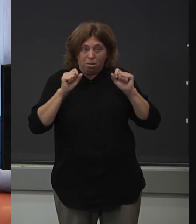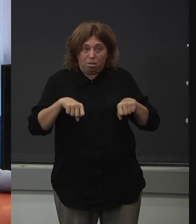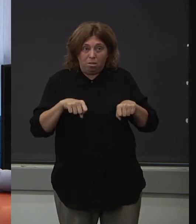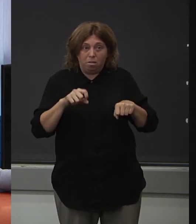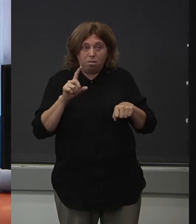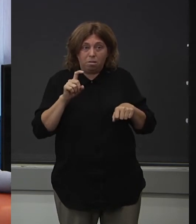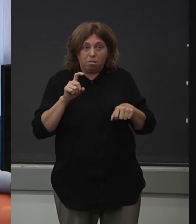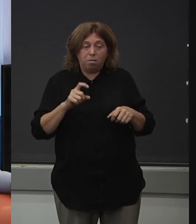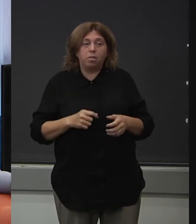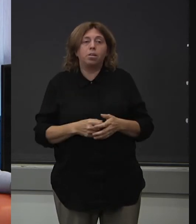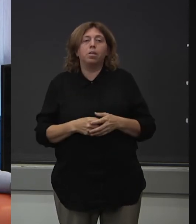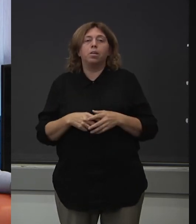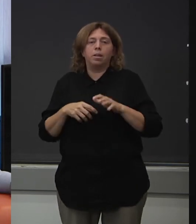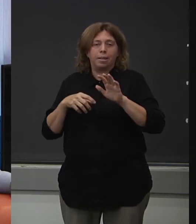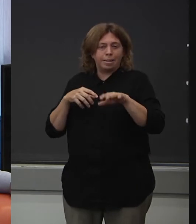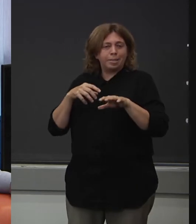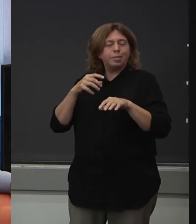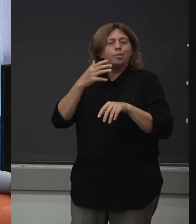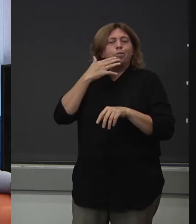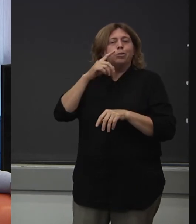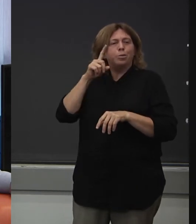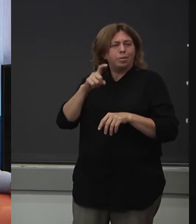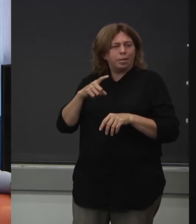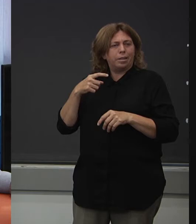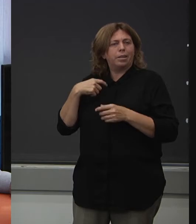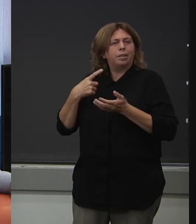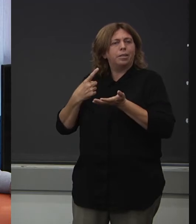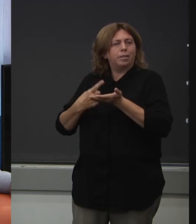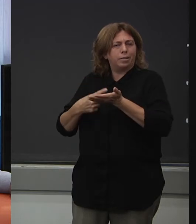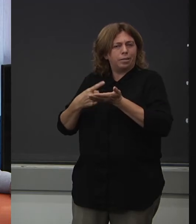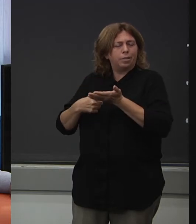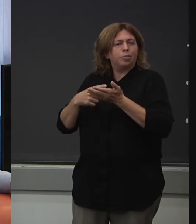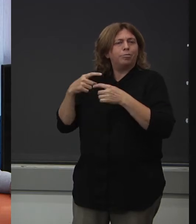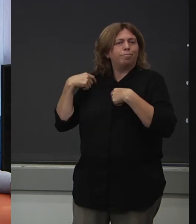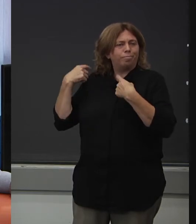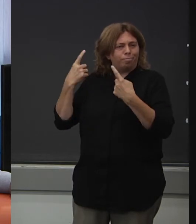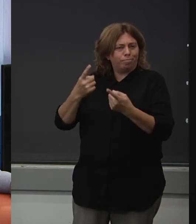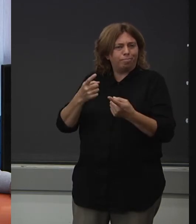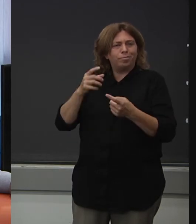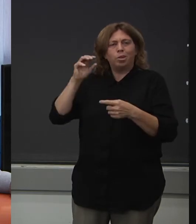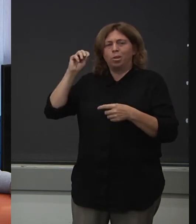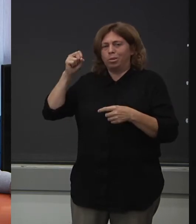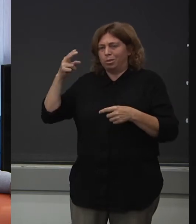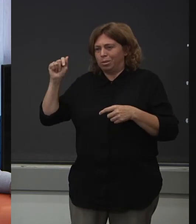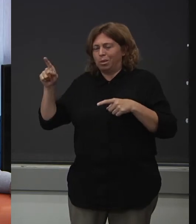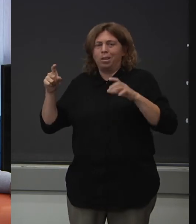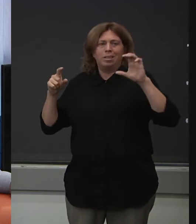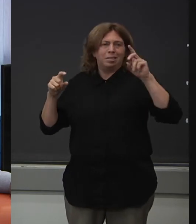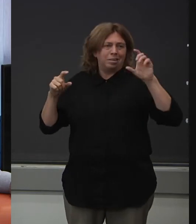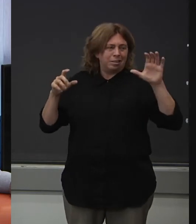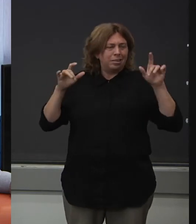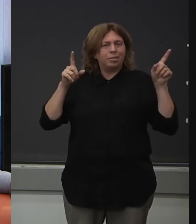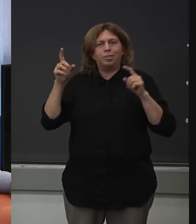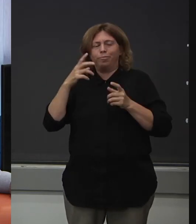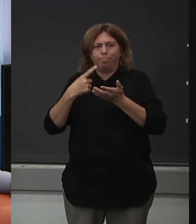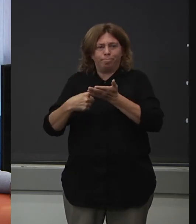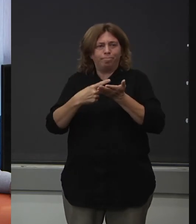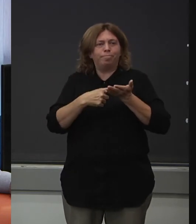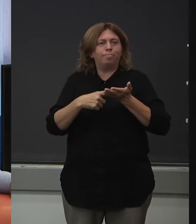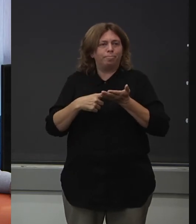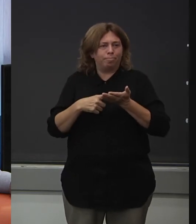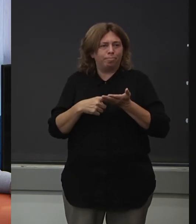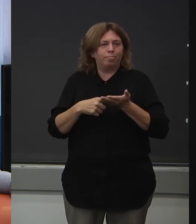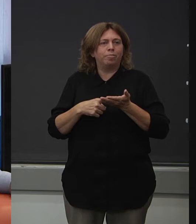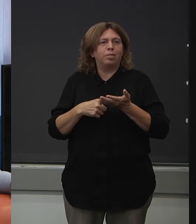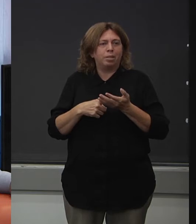an organization, OHA and the CDC as well. So face shields, yes, are